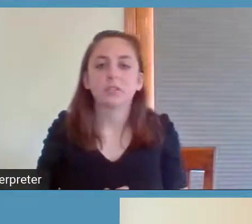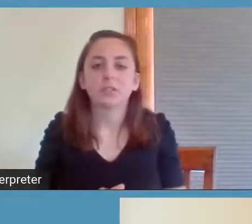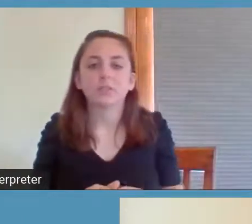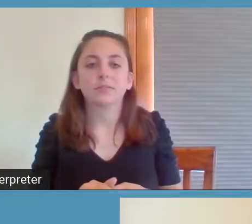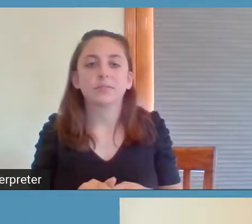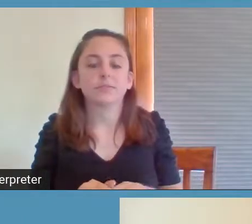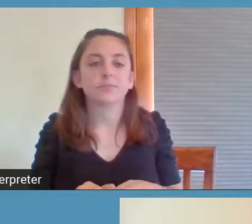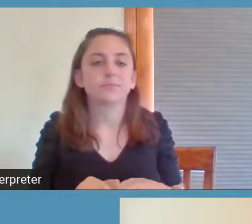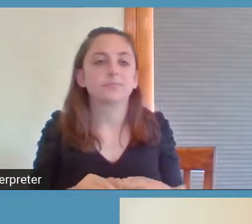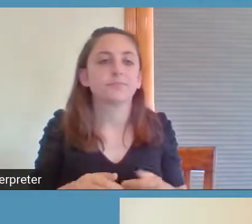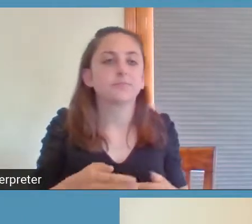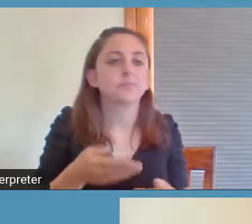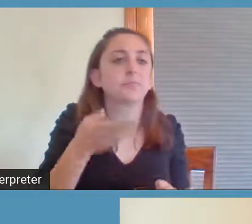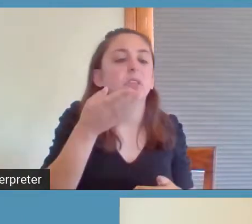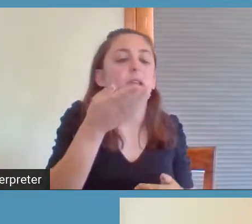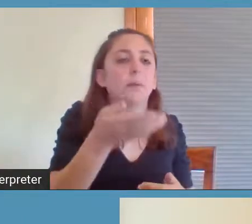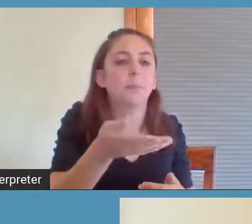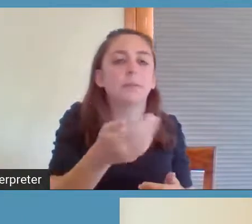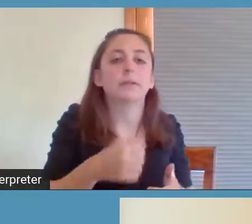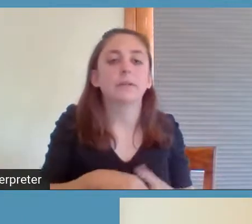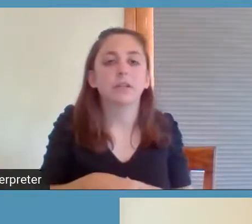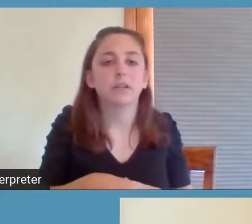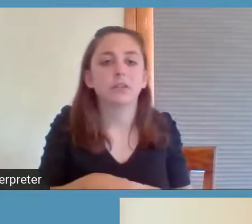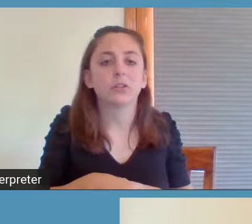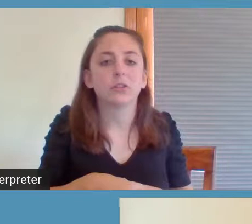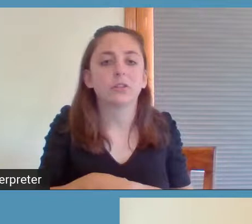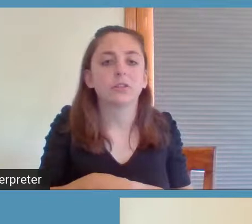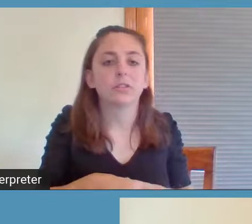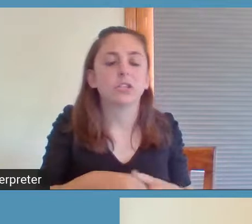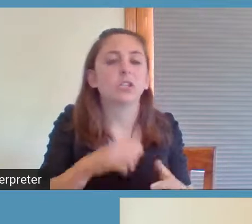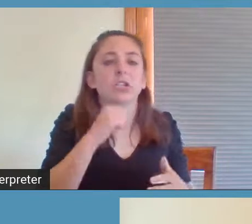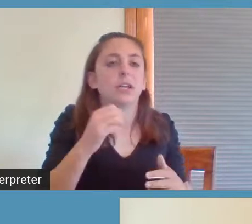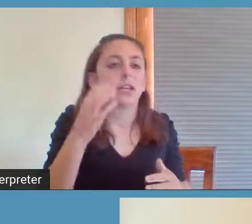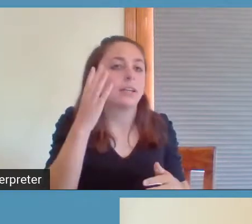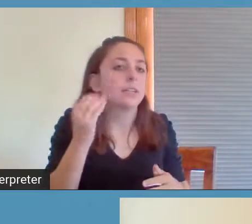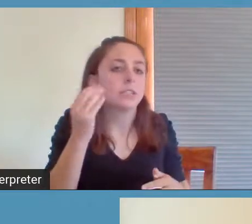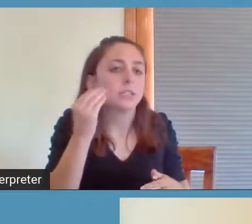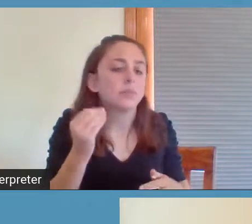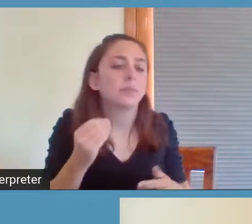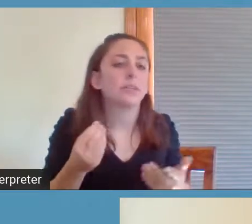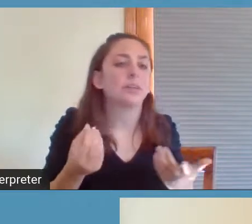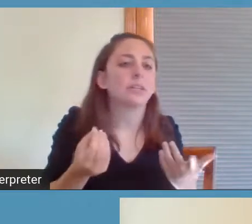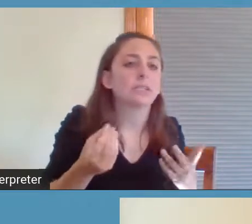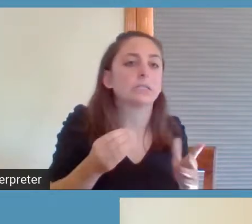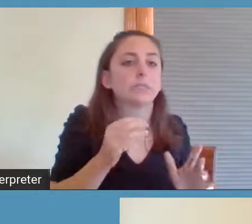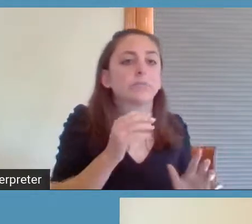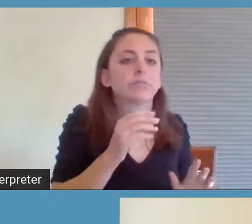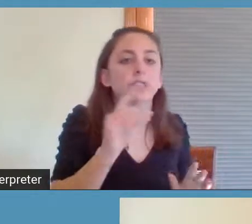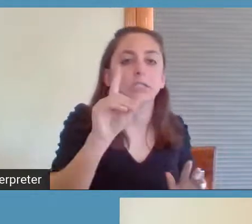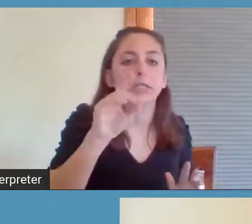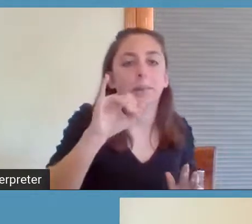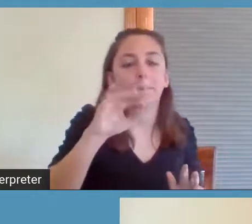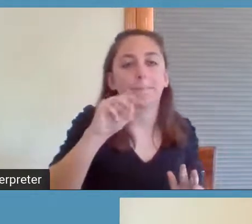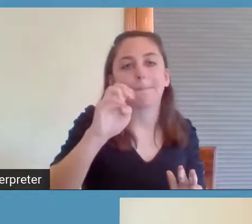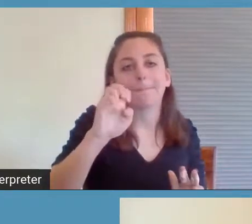the dimensions, but obviously you were not experiencing those dimensions in Cunts Matrix. We're really experiencing it for